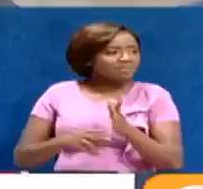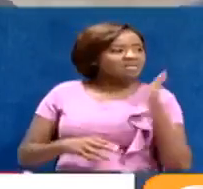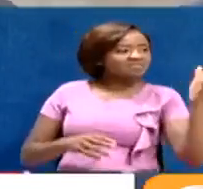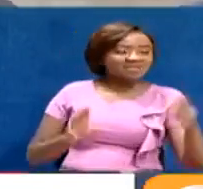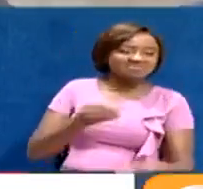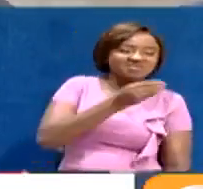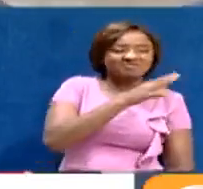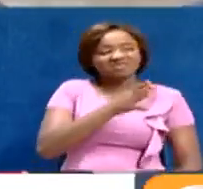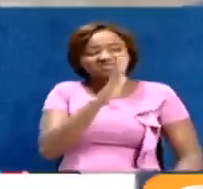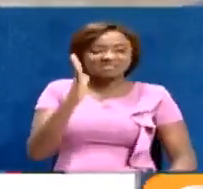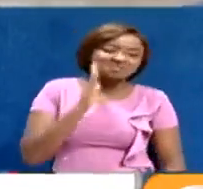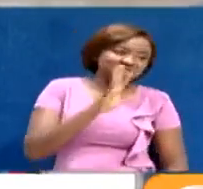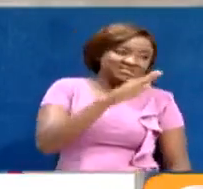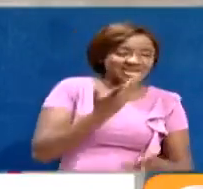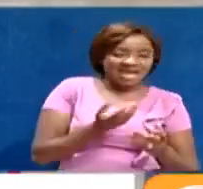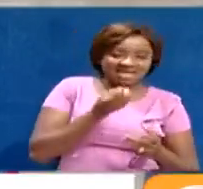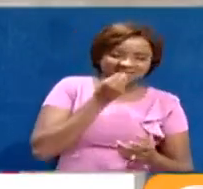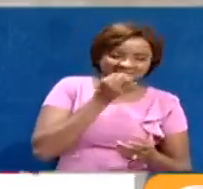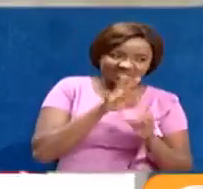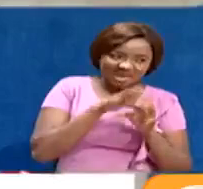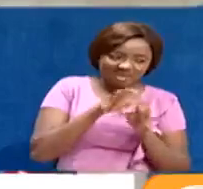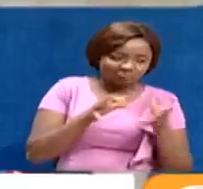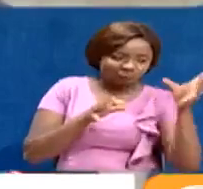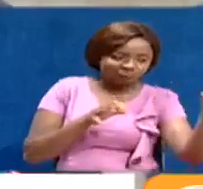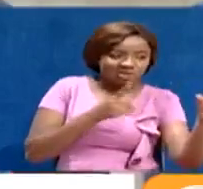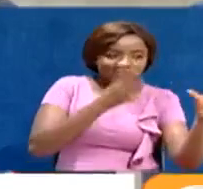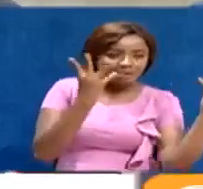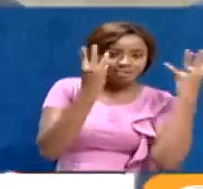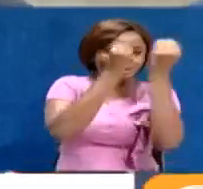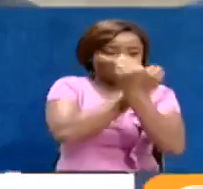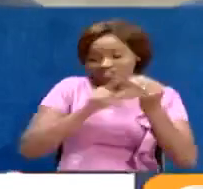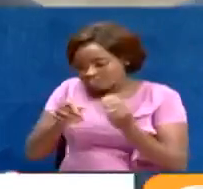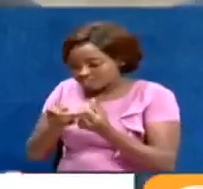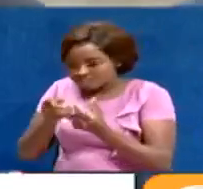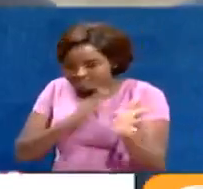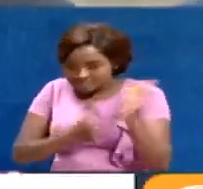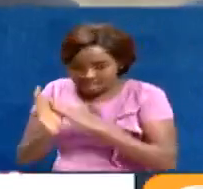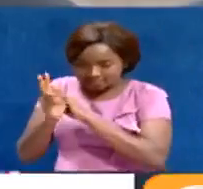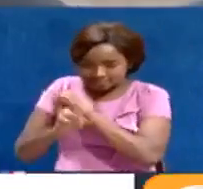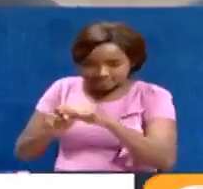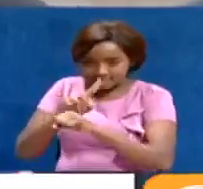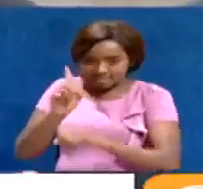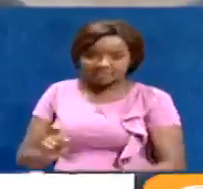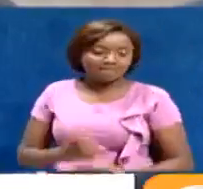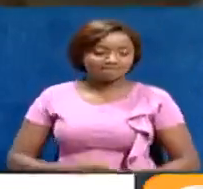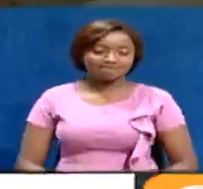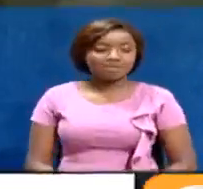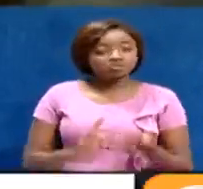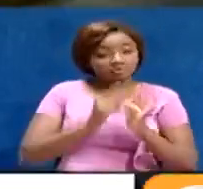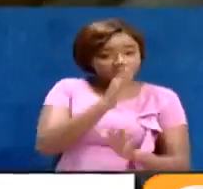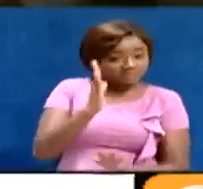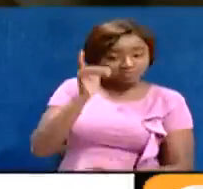cup of tea and some bread and ziyagi. What I can't understand, because one security officer must actually eye the examination through and